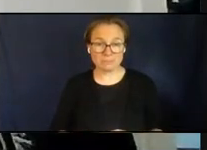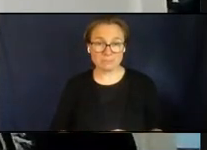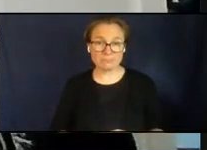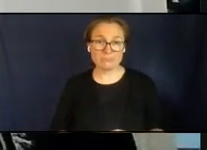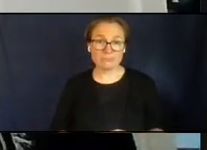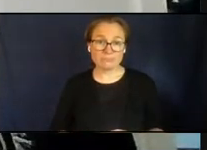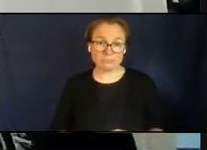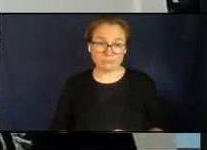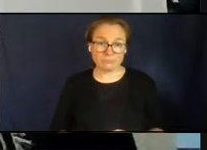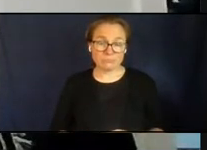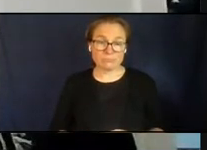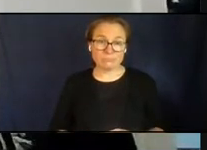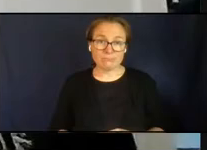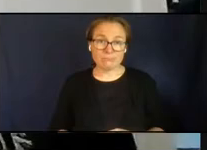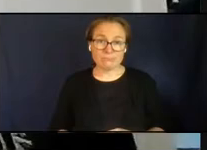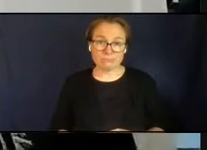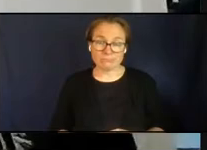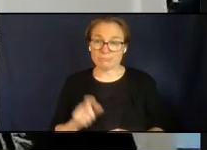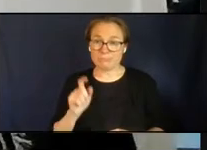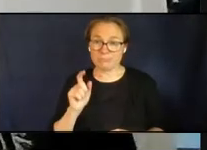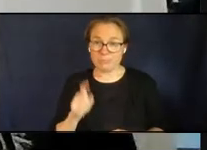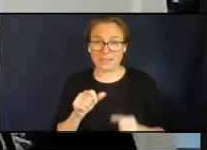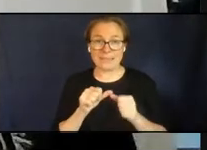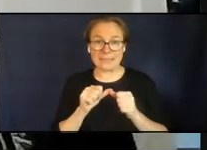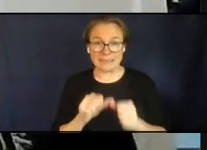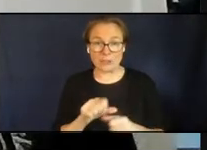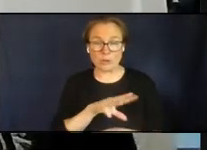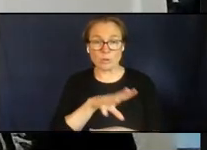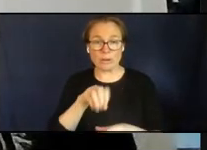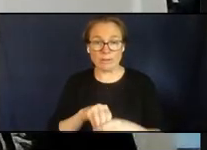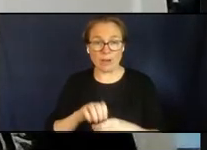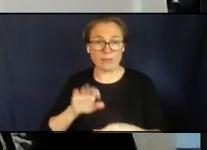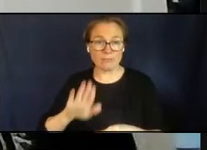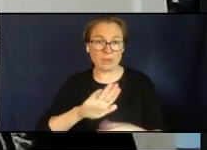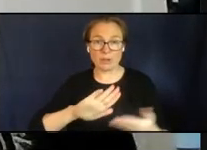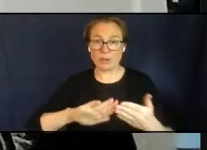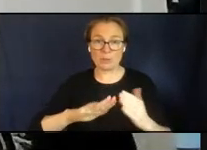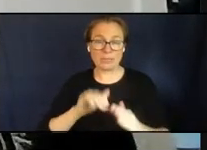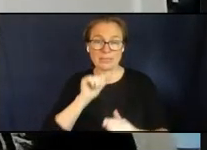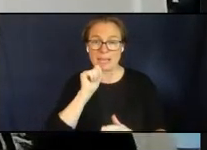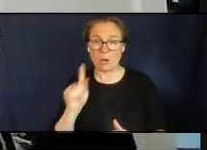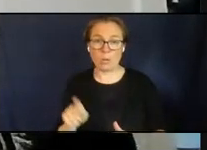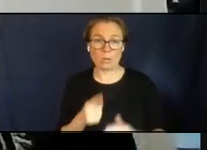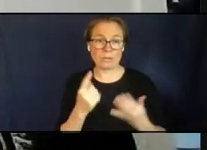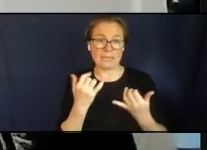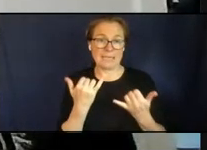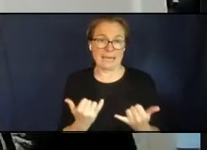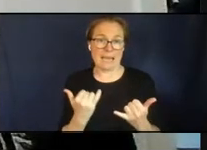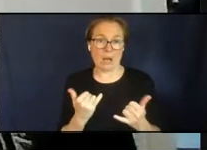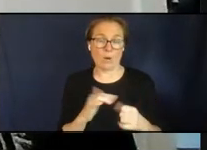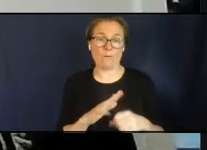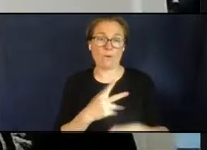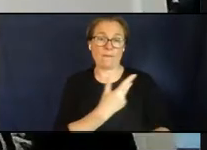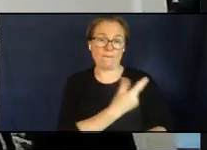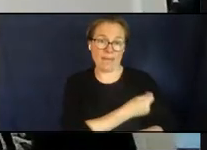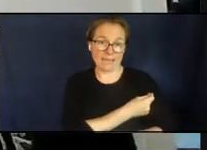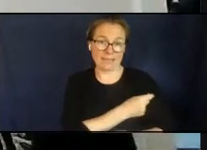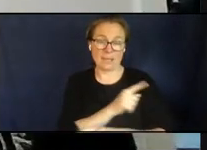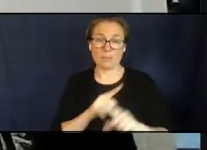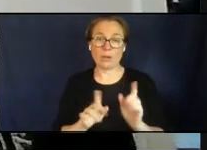to engage these communities in not just vaccination inequity, but just overall healthcare inequity, as Dr.